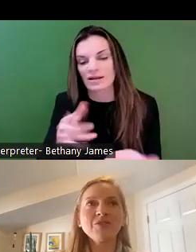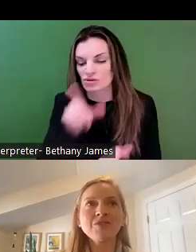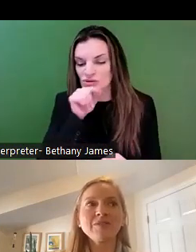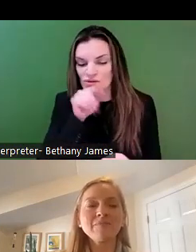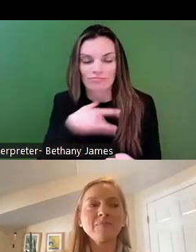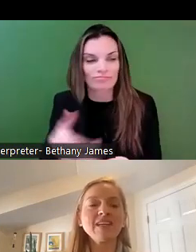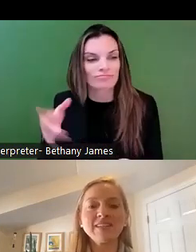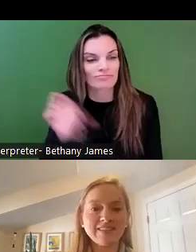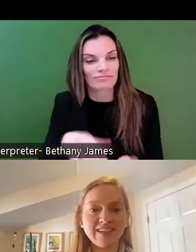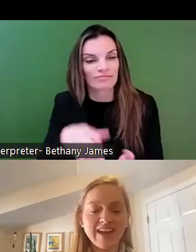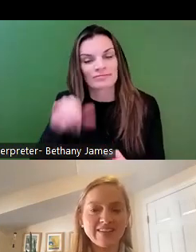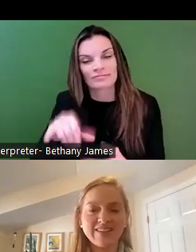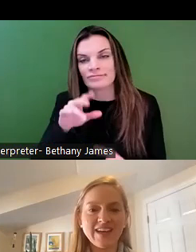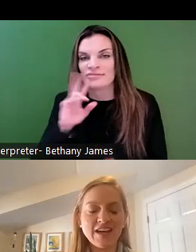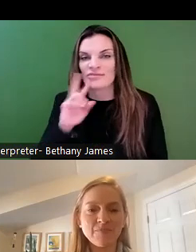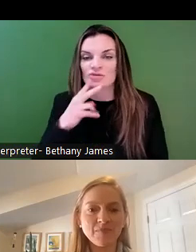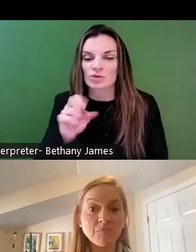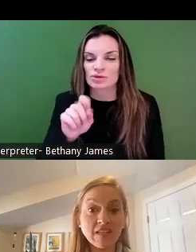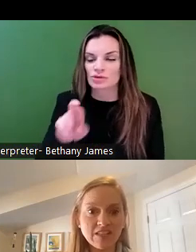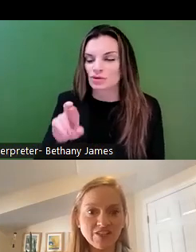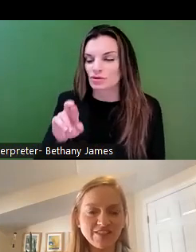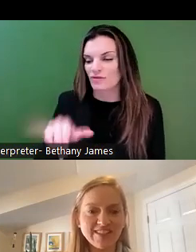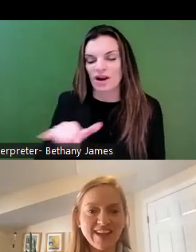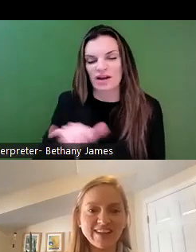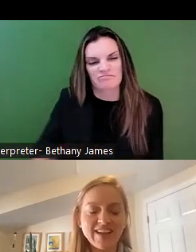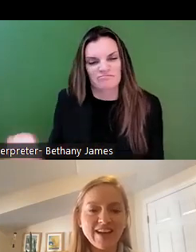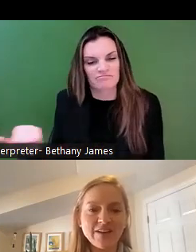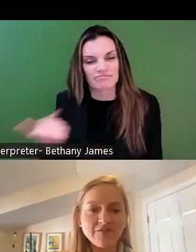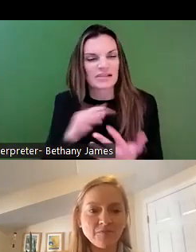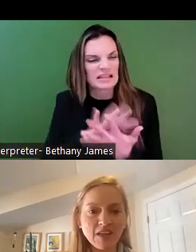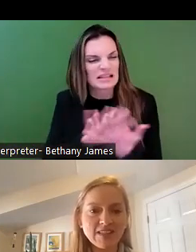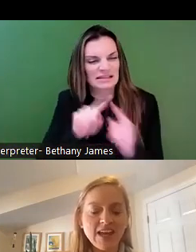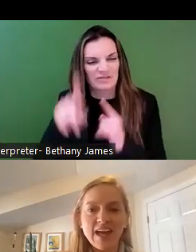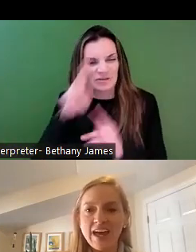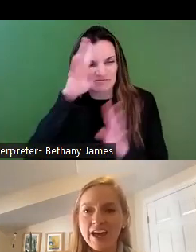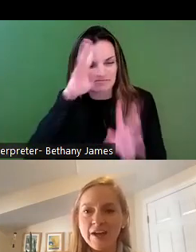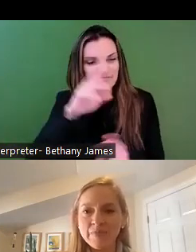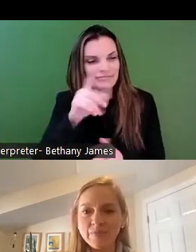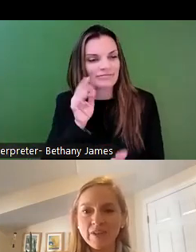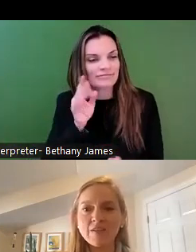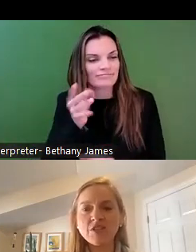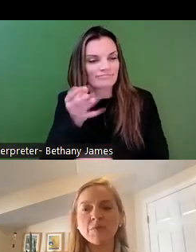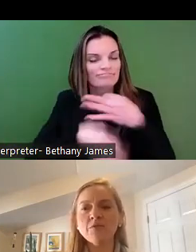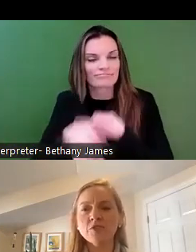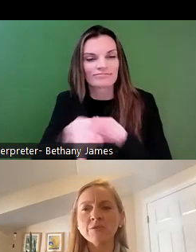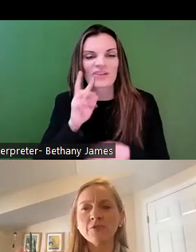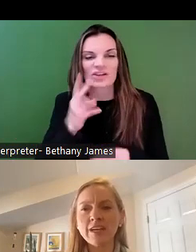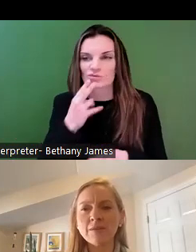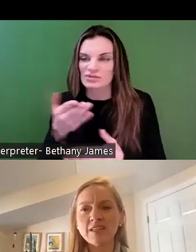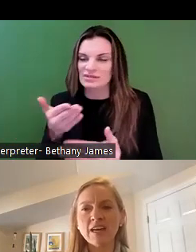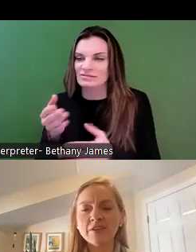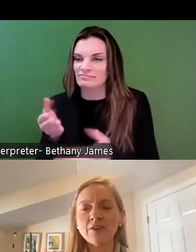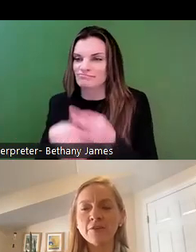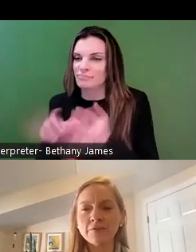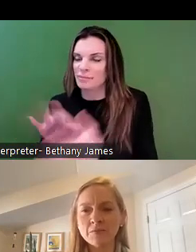could use beans as a main dish instead of meat. And then we talked about trying to avoid